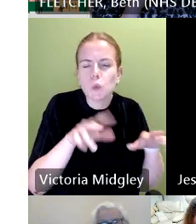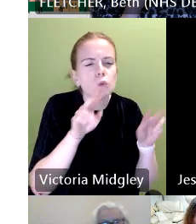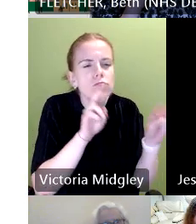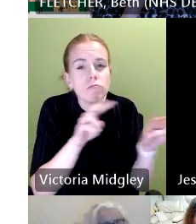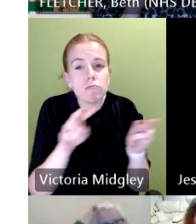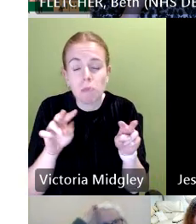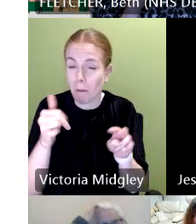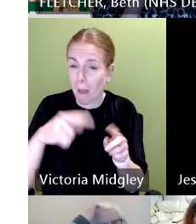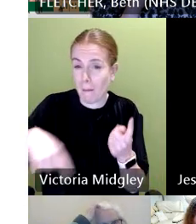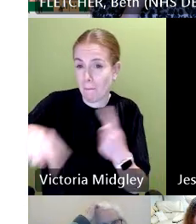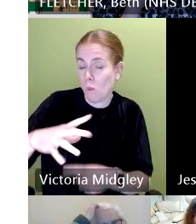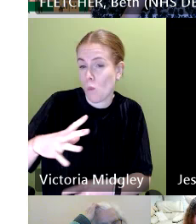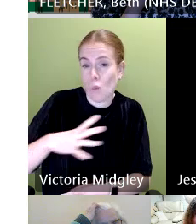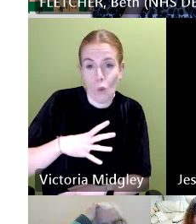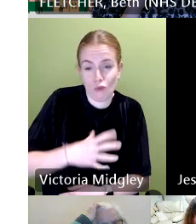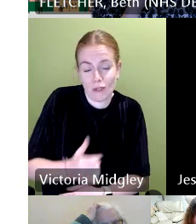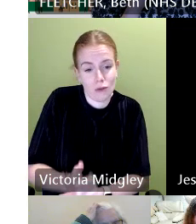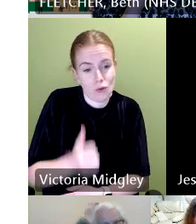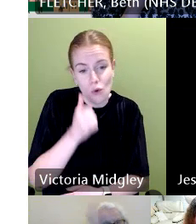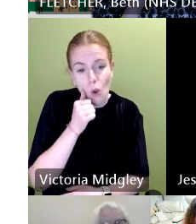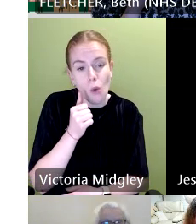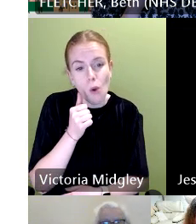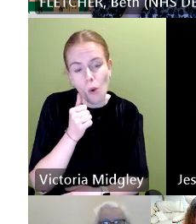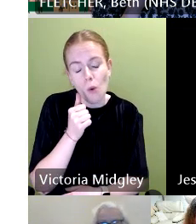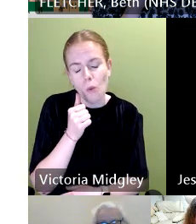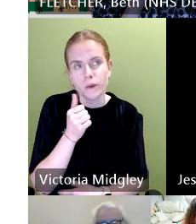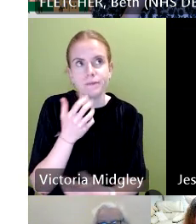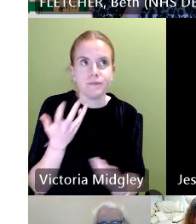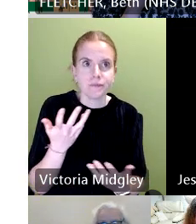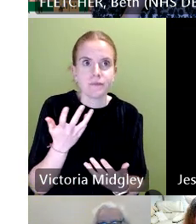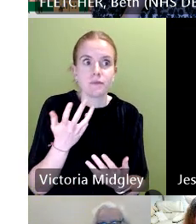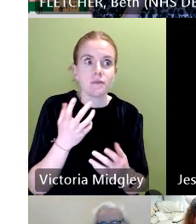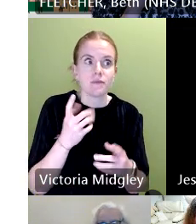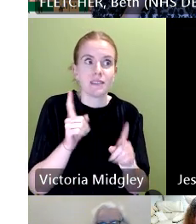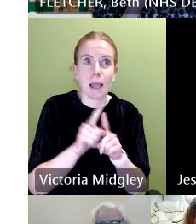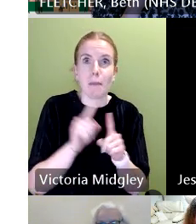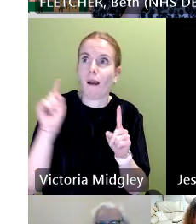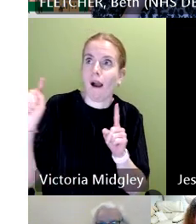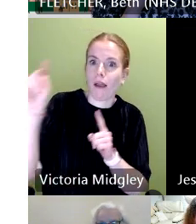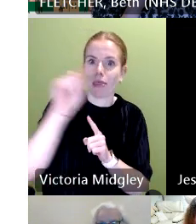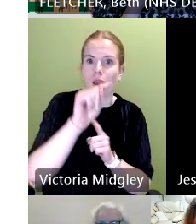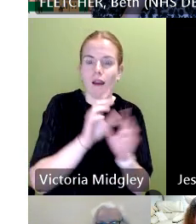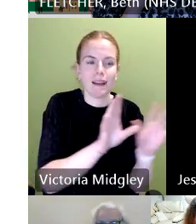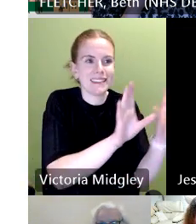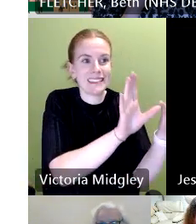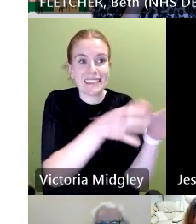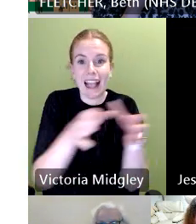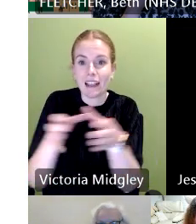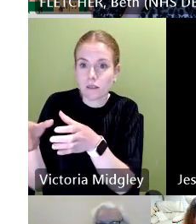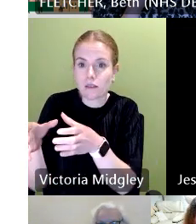amongst along with all of the sectors out there, we